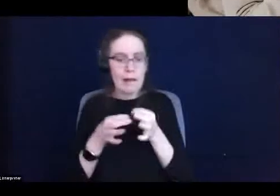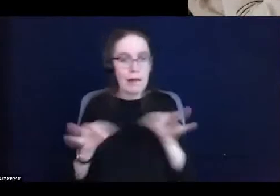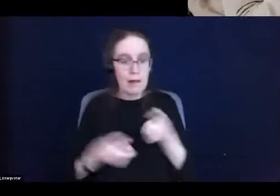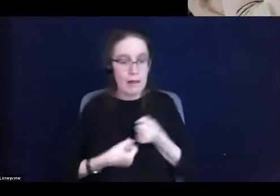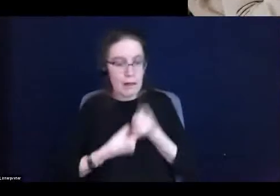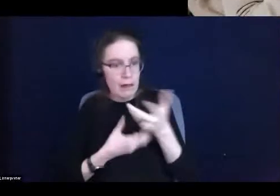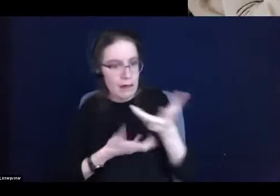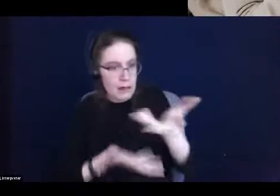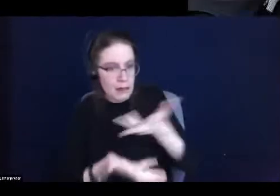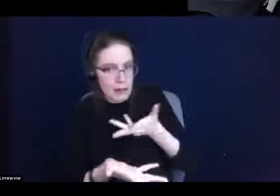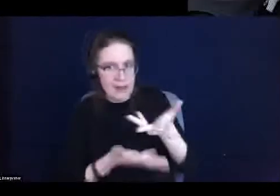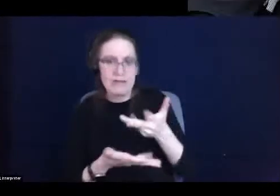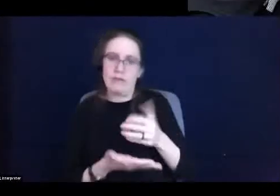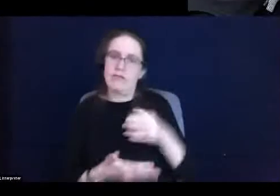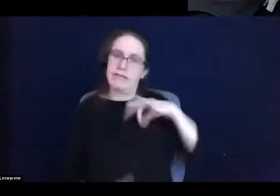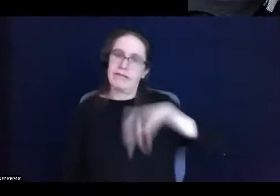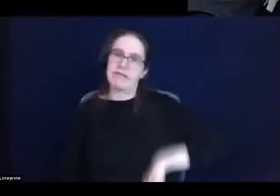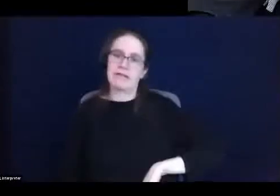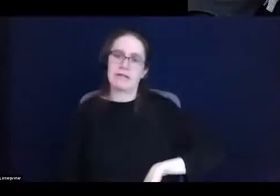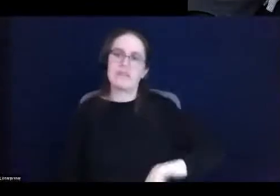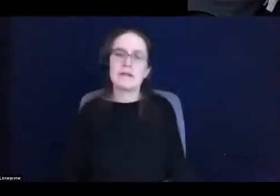helpful.